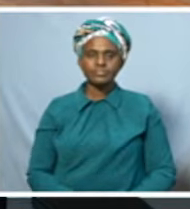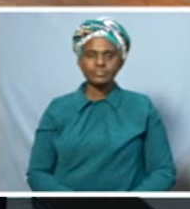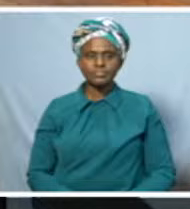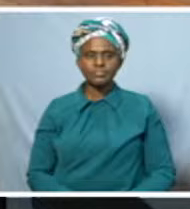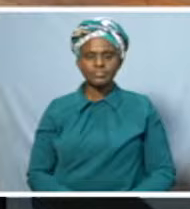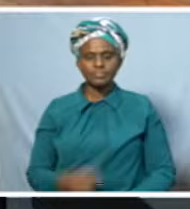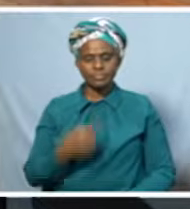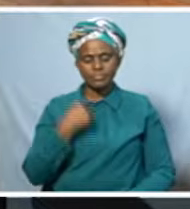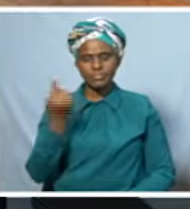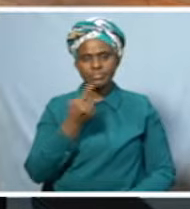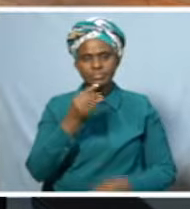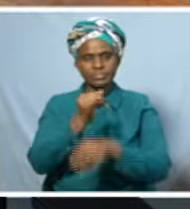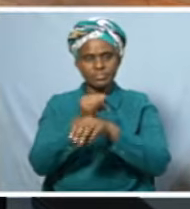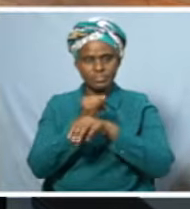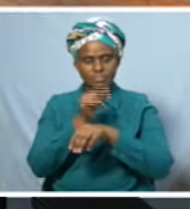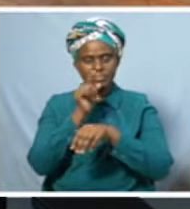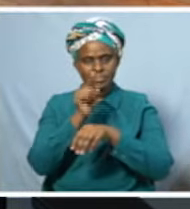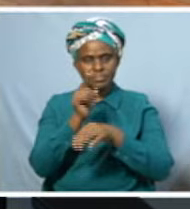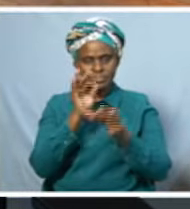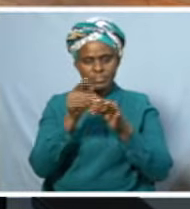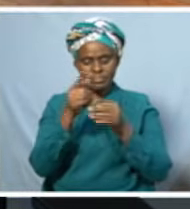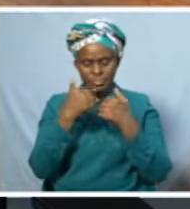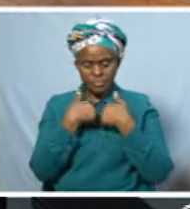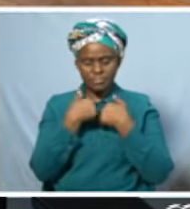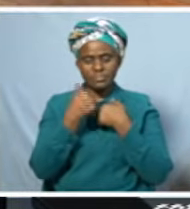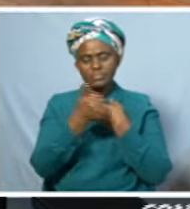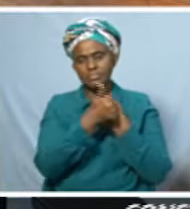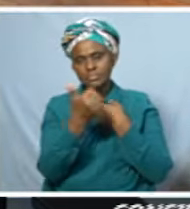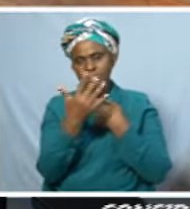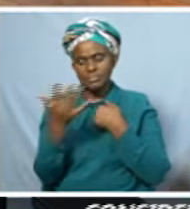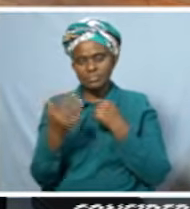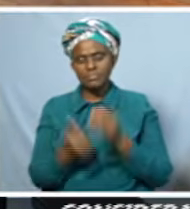that, I just want to invite you, if you have